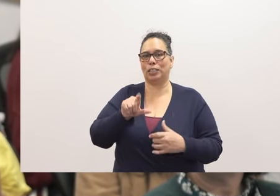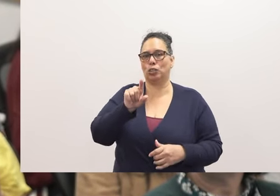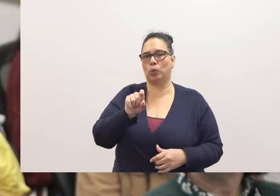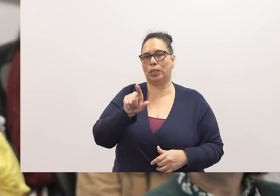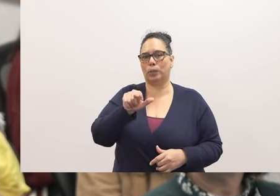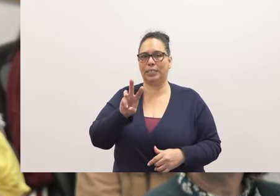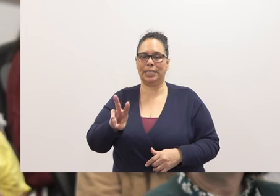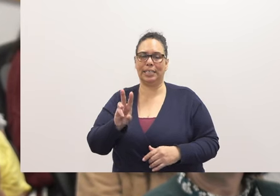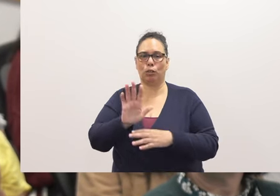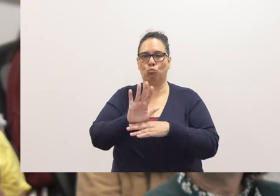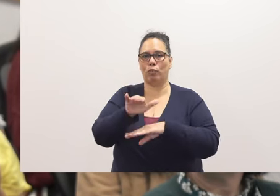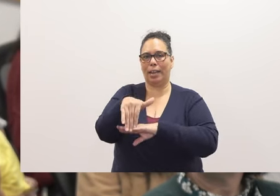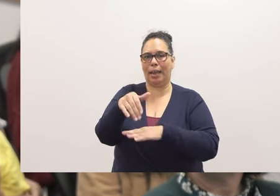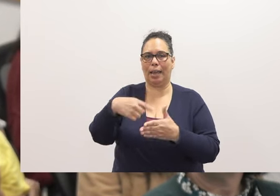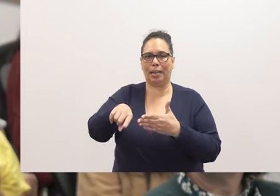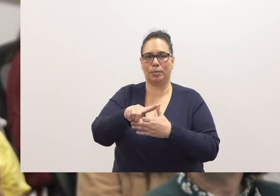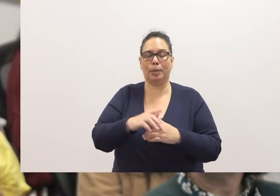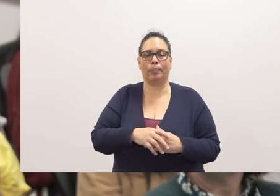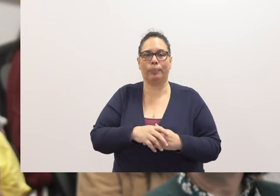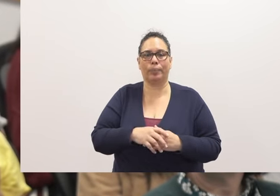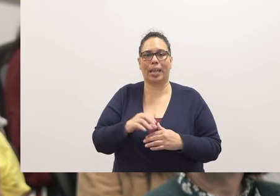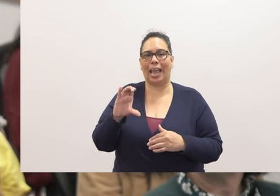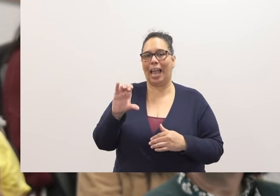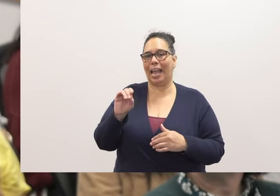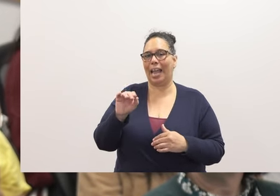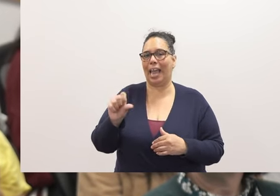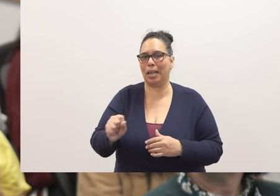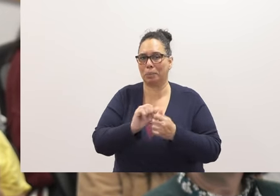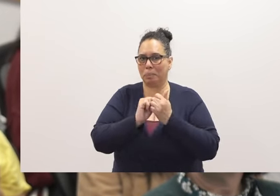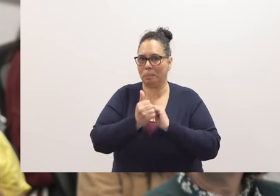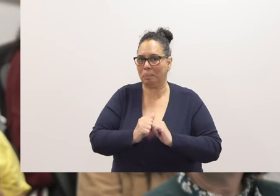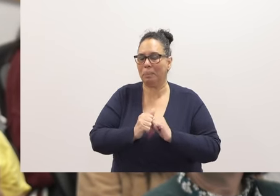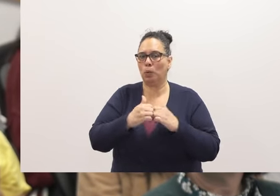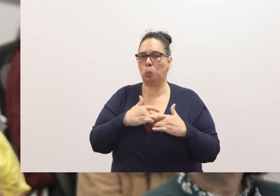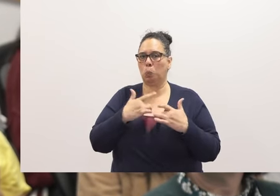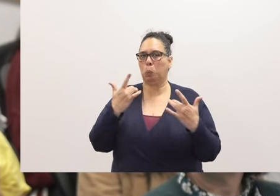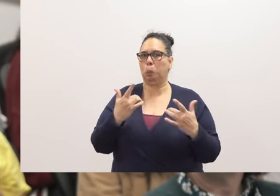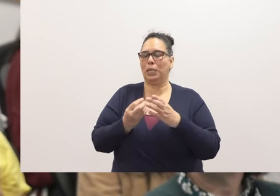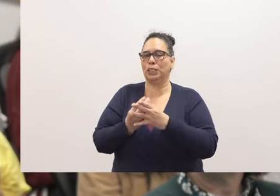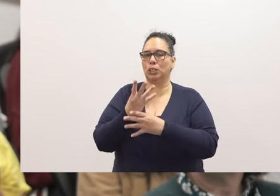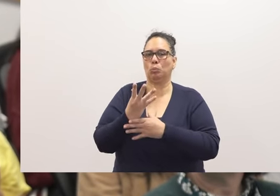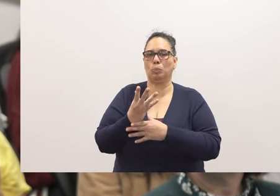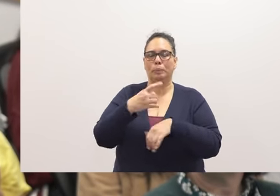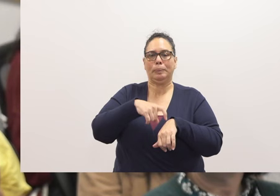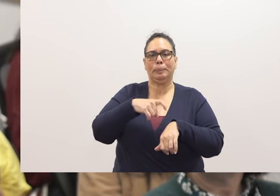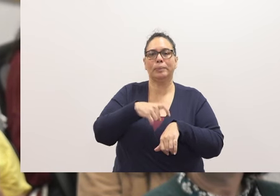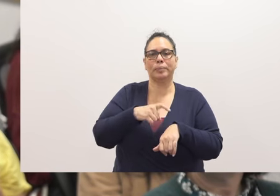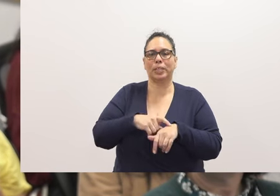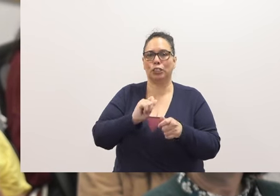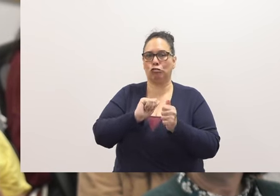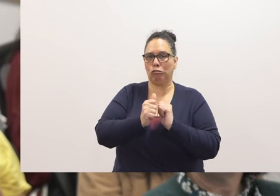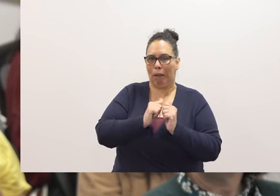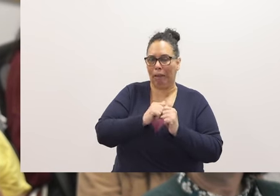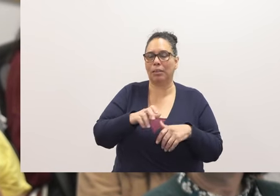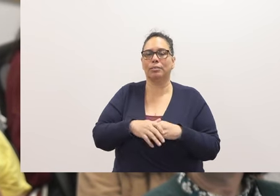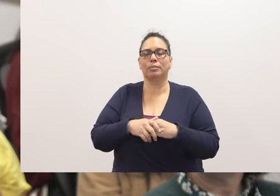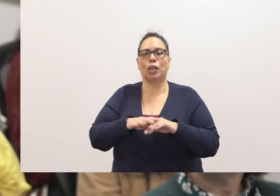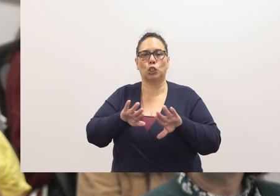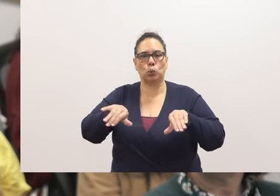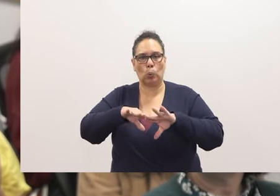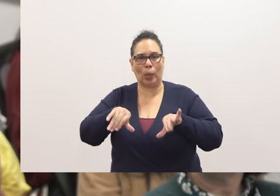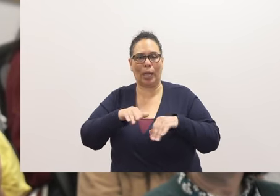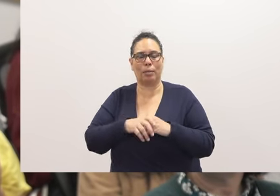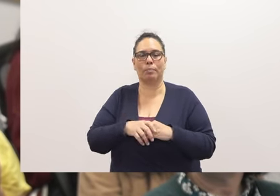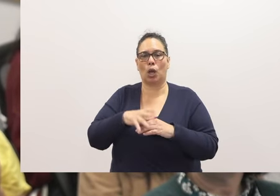week. CAMS Athletics continues to thrive into the spring season with our track and field, swim, boys volleyball, and